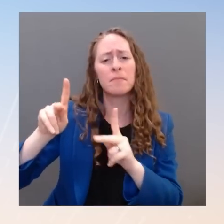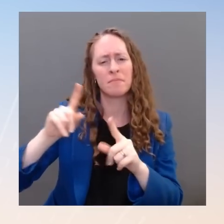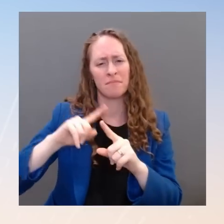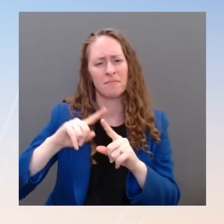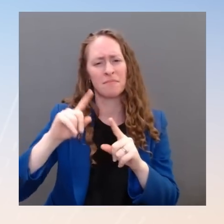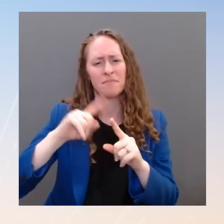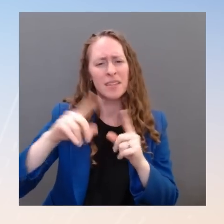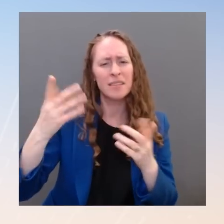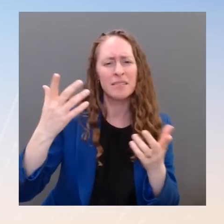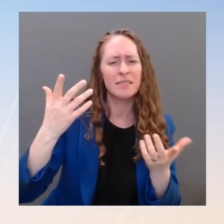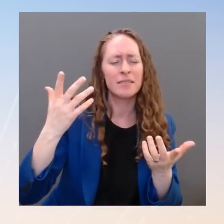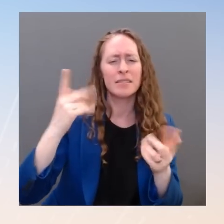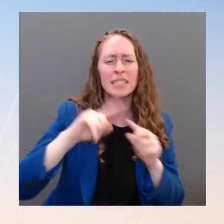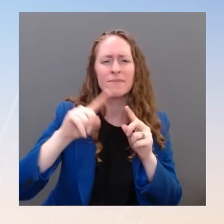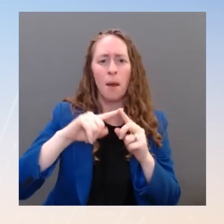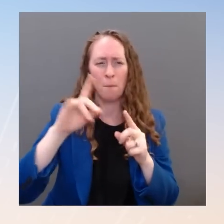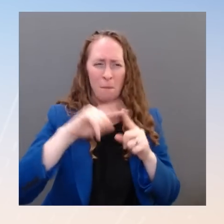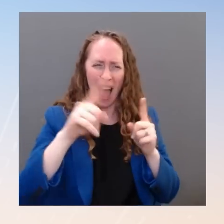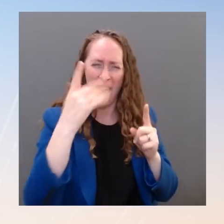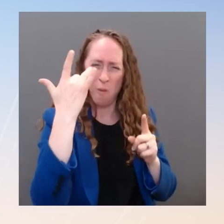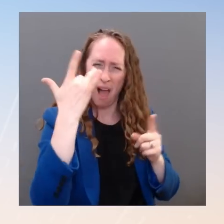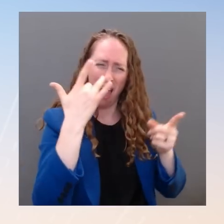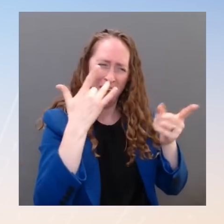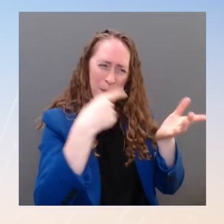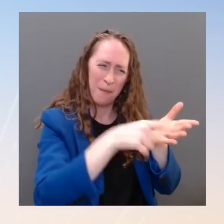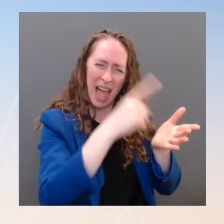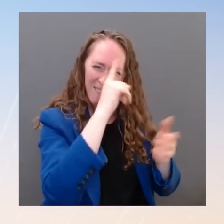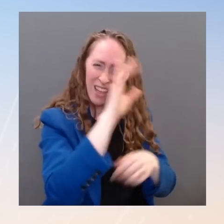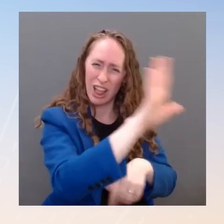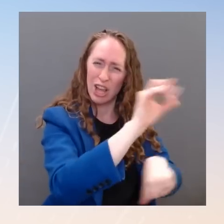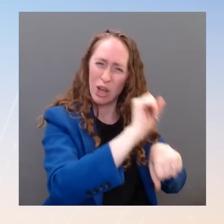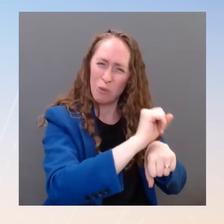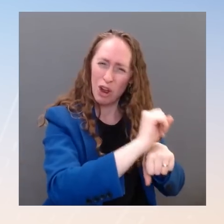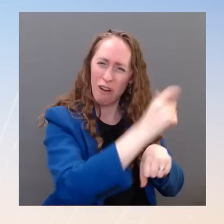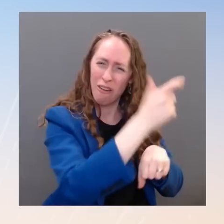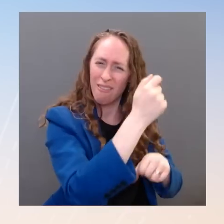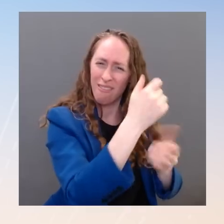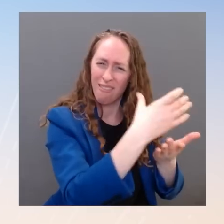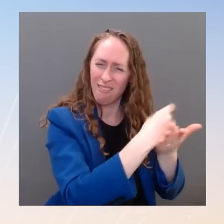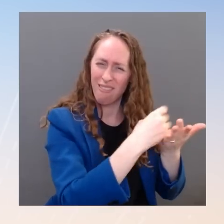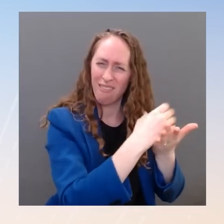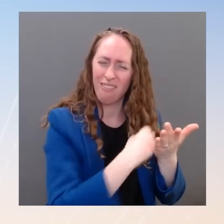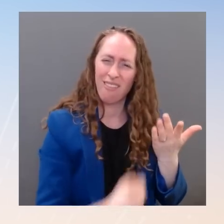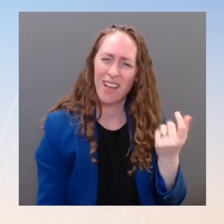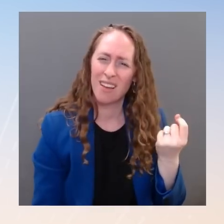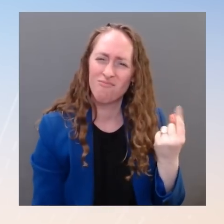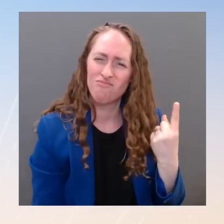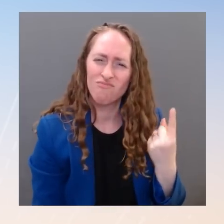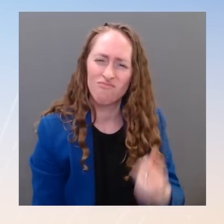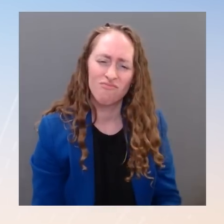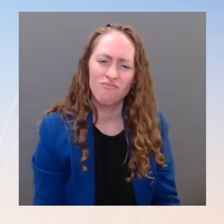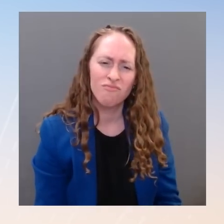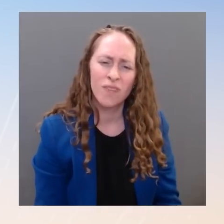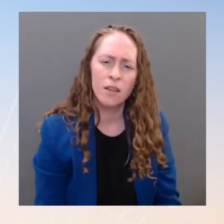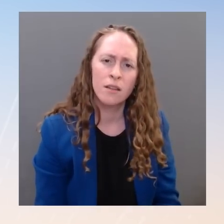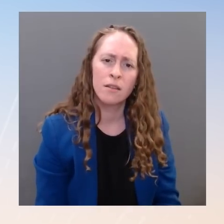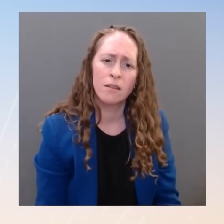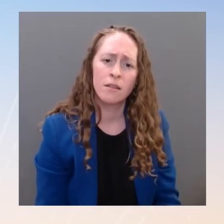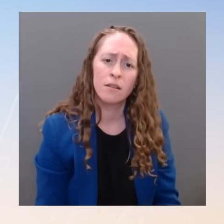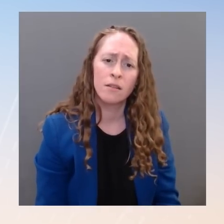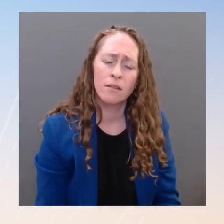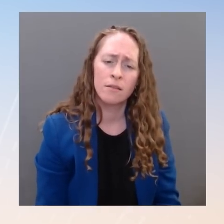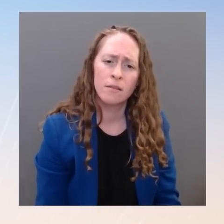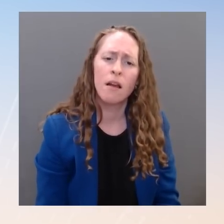their doing, because they were invaded by a foreign country. And they're going, let me finish. And they are going to